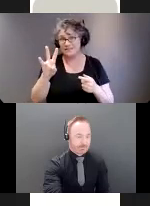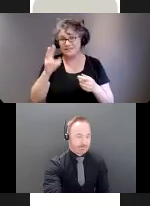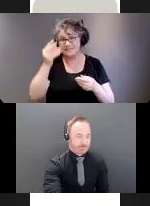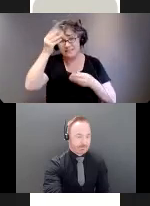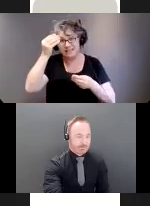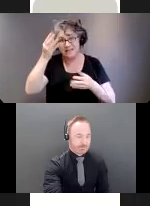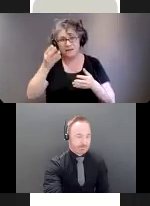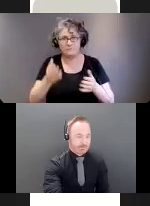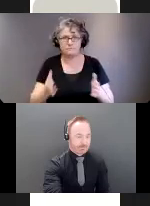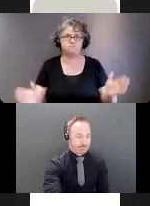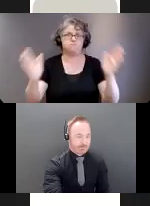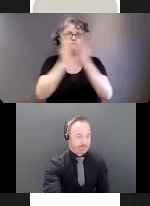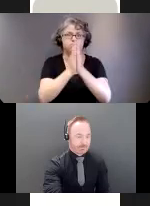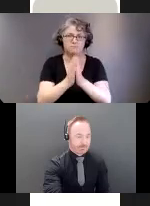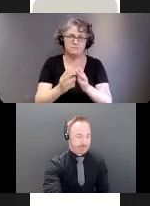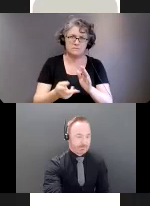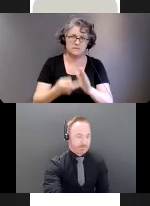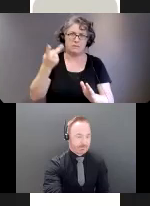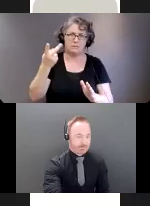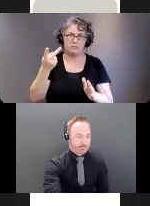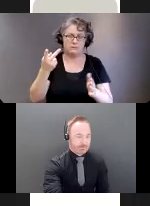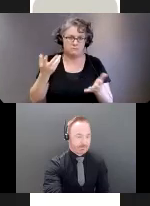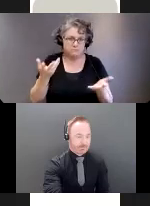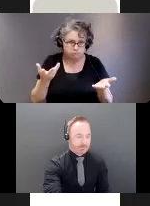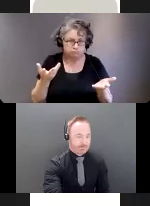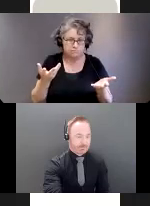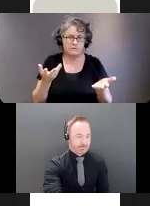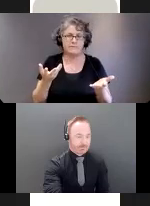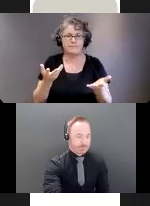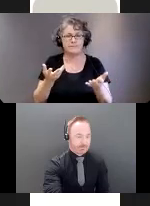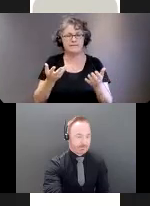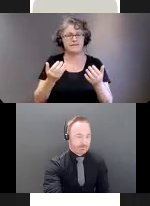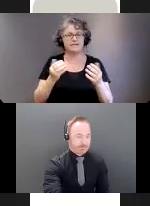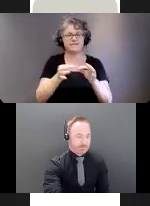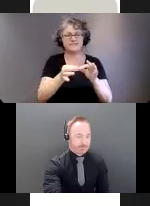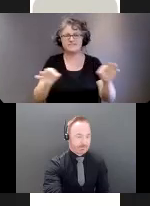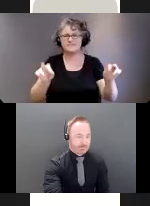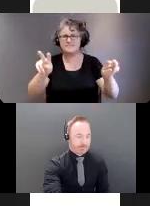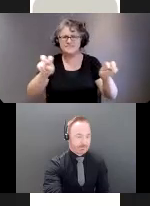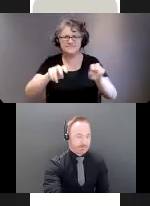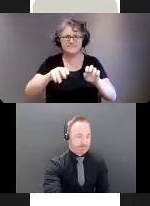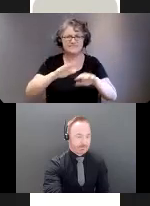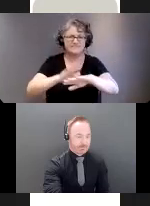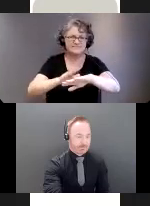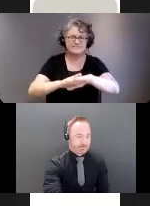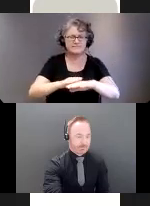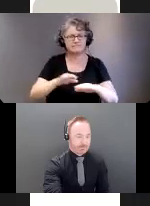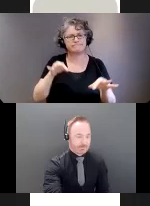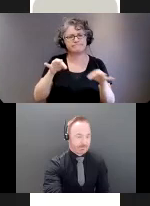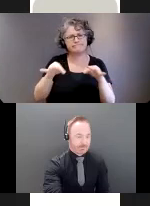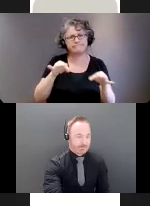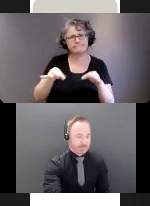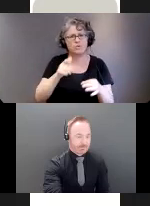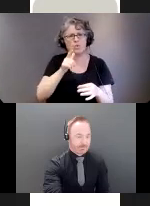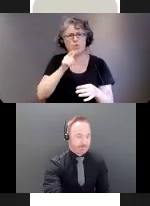nearly doubled. So you can see on the word to the wise, we also talk a little bit about who are the perpetrators of